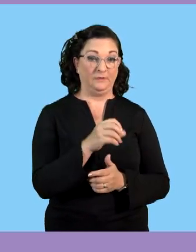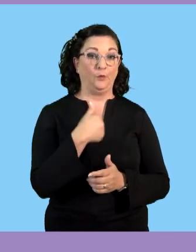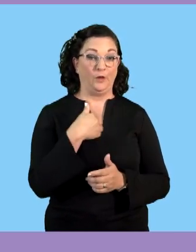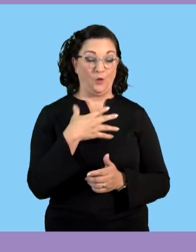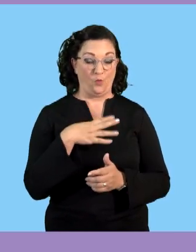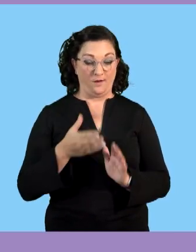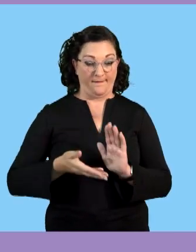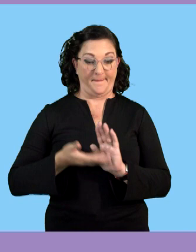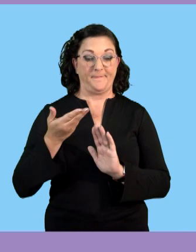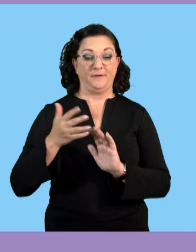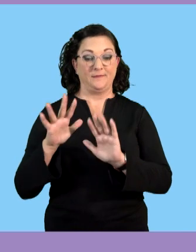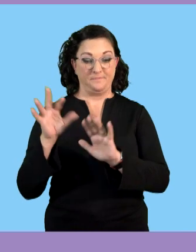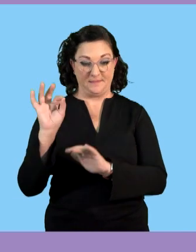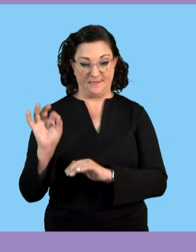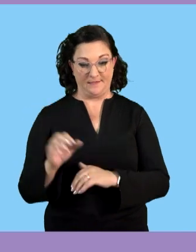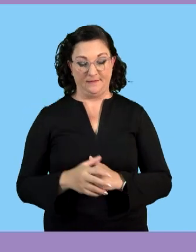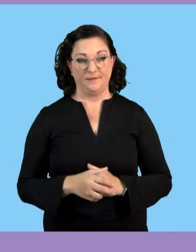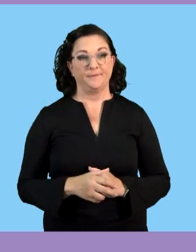by 10%.